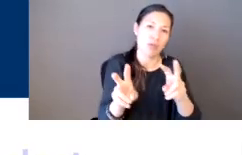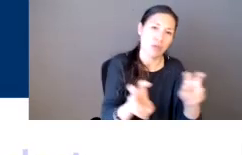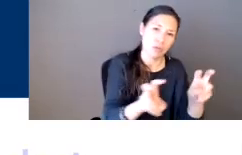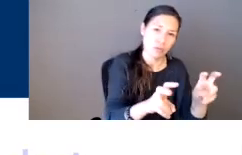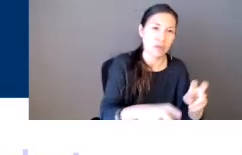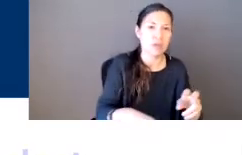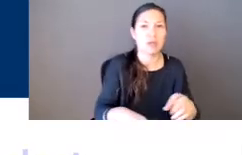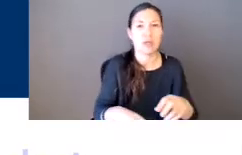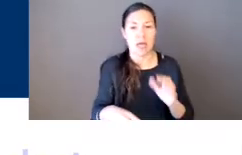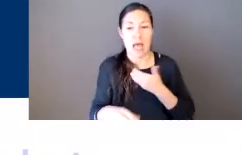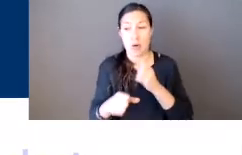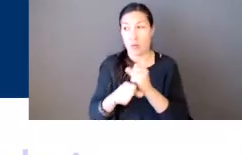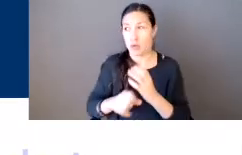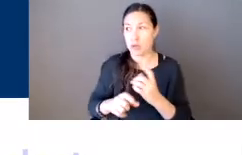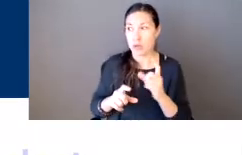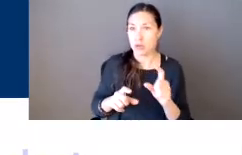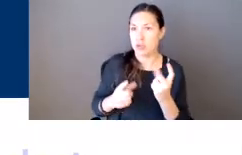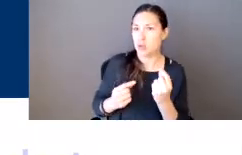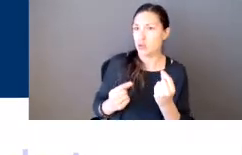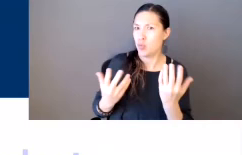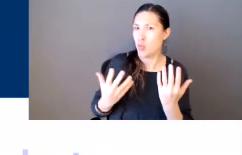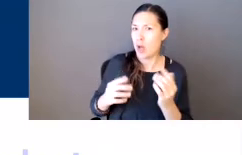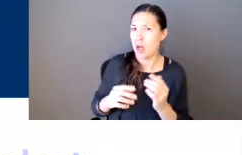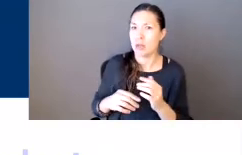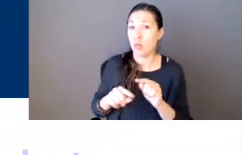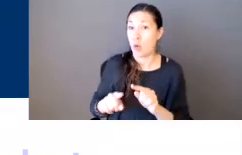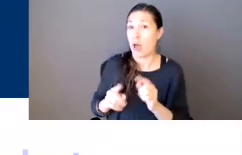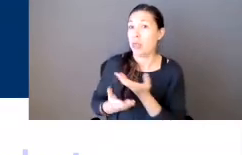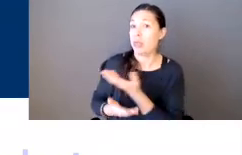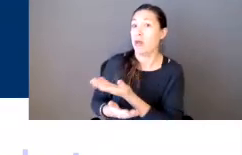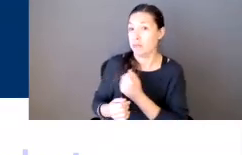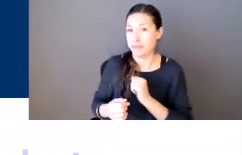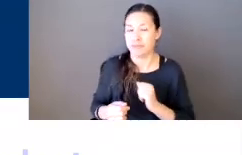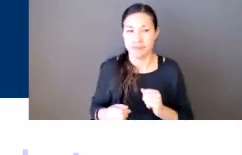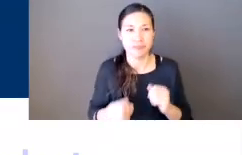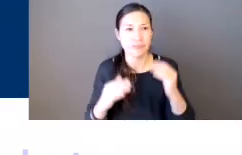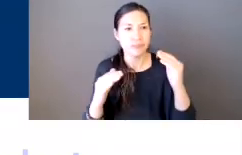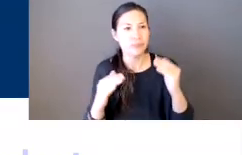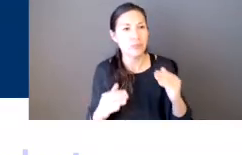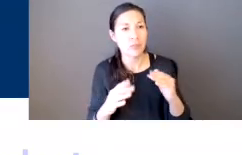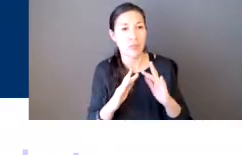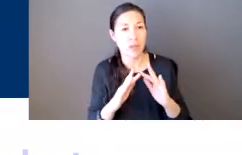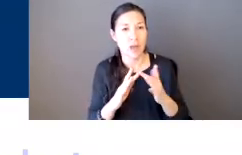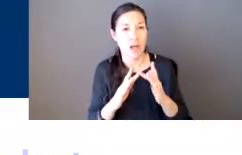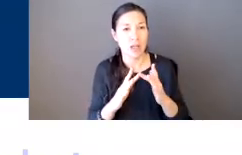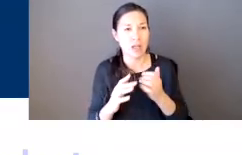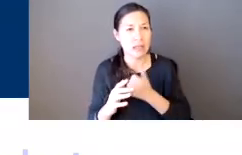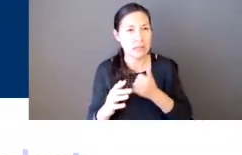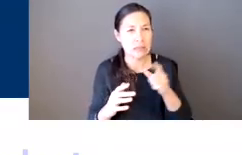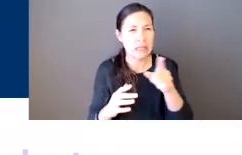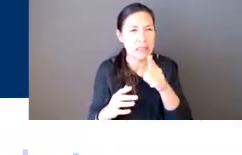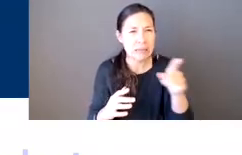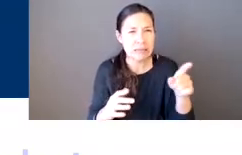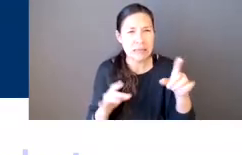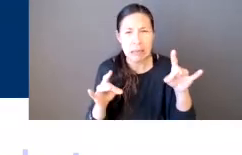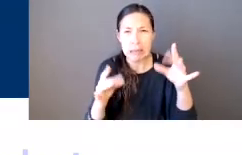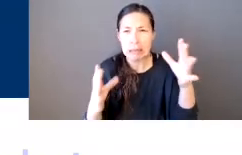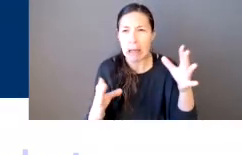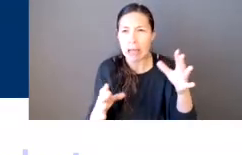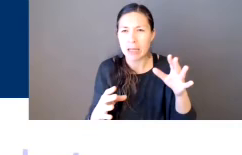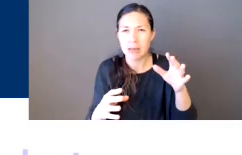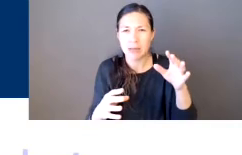do? If you're going to file online, and I apologize for the light type, but